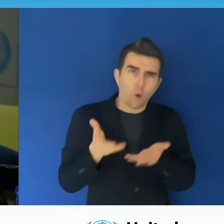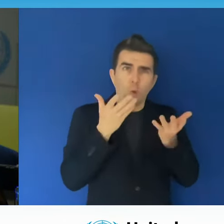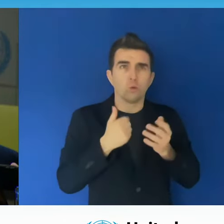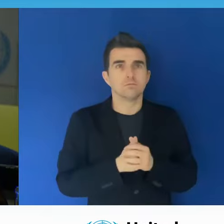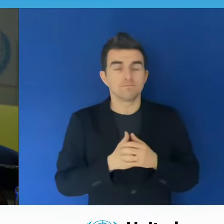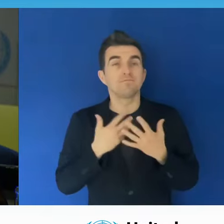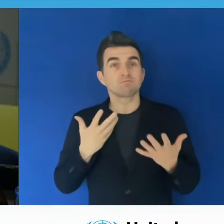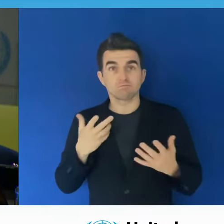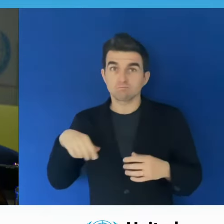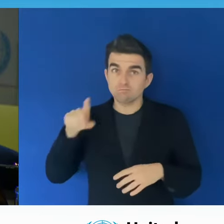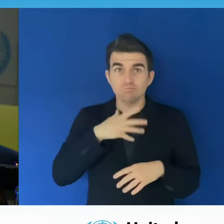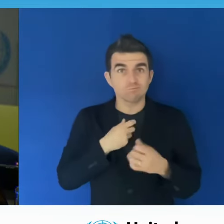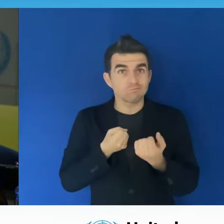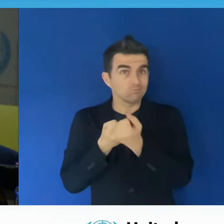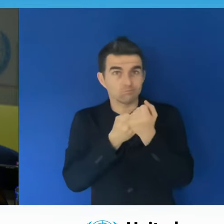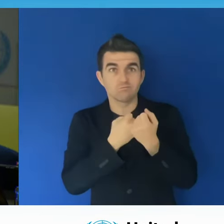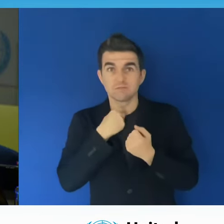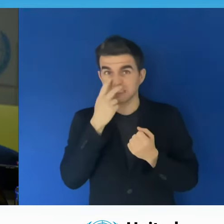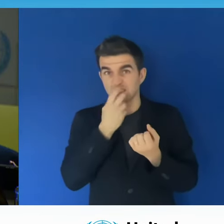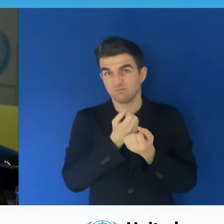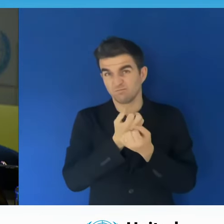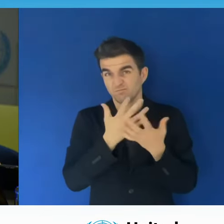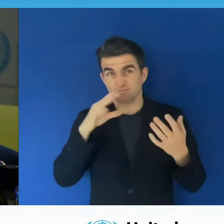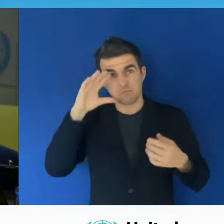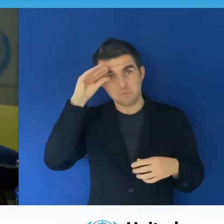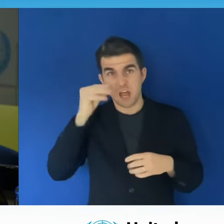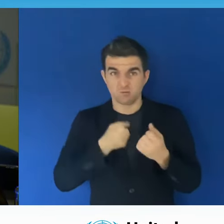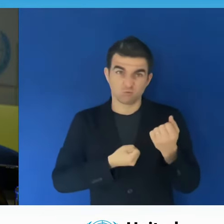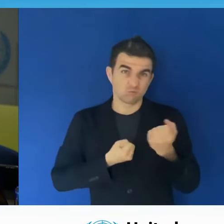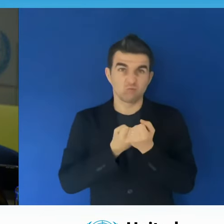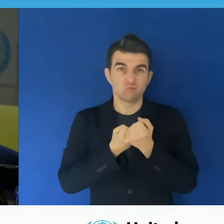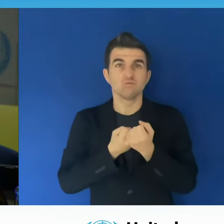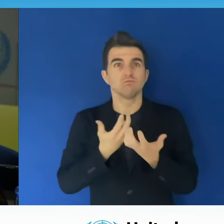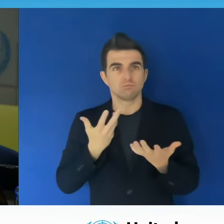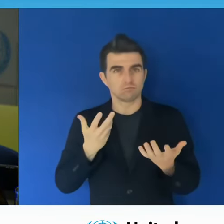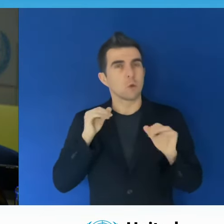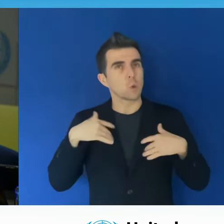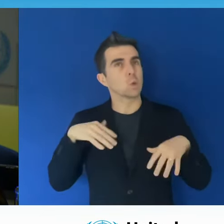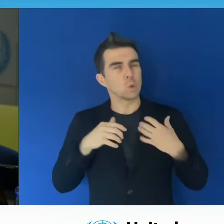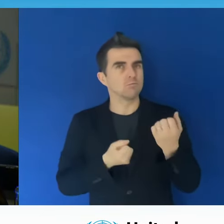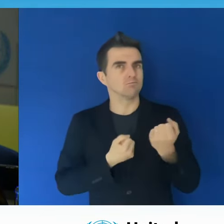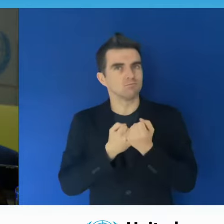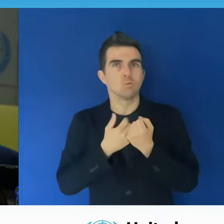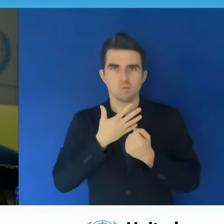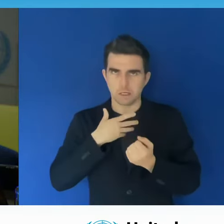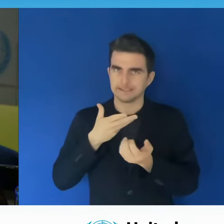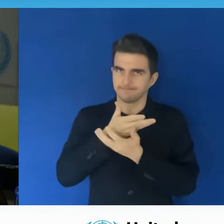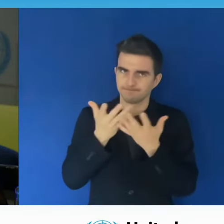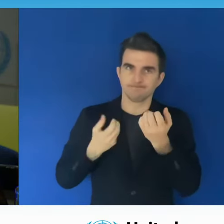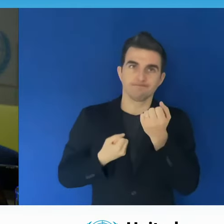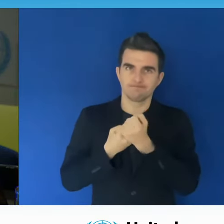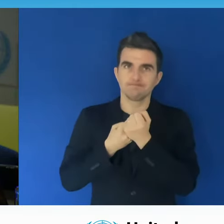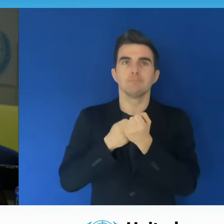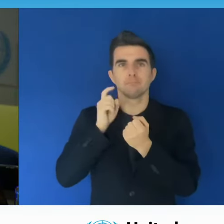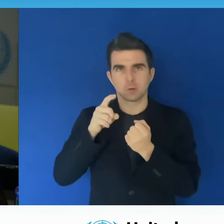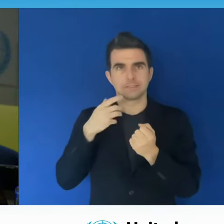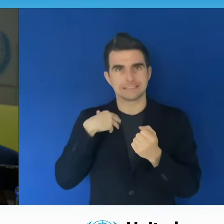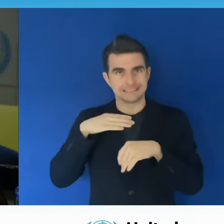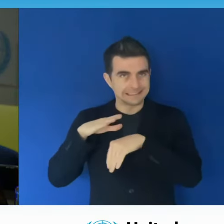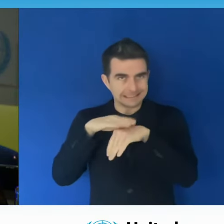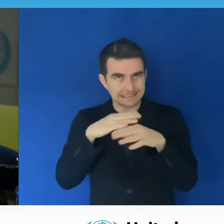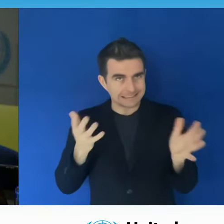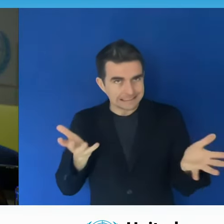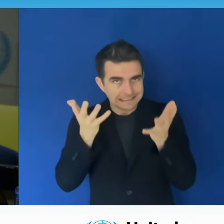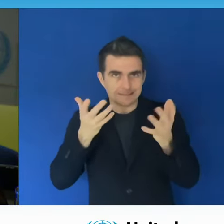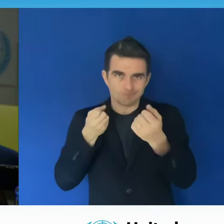things. We are all equal, and we should all advocate for each other's rights because that's these are universal rights. So I hope that each